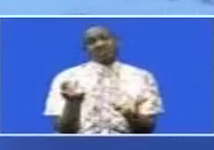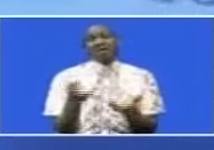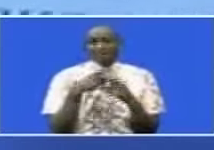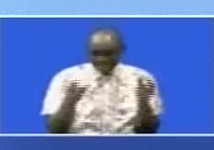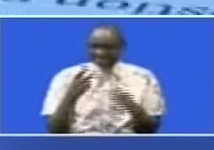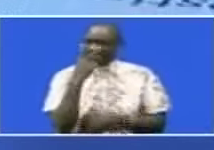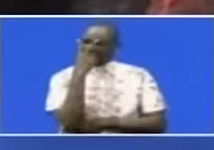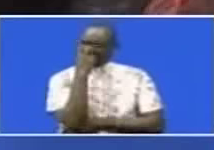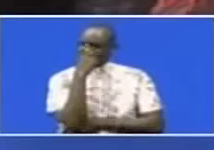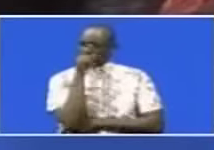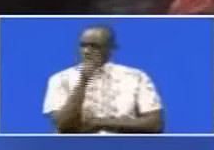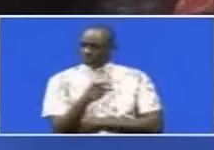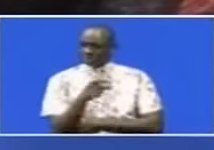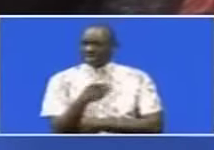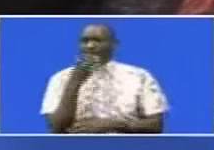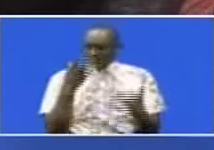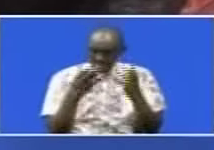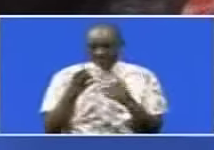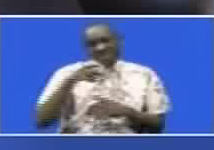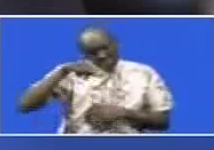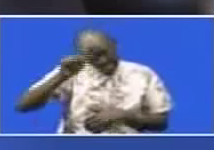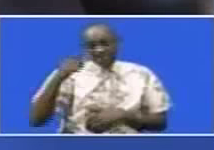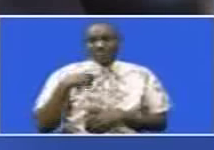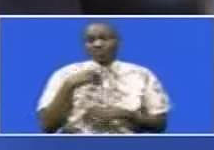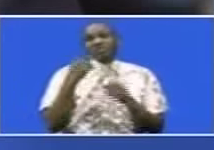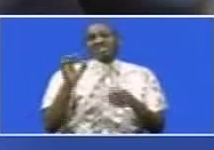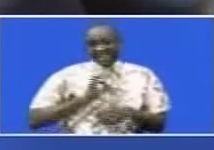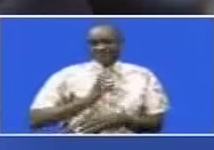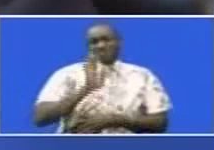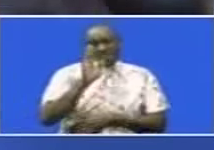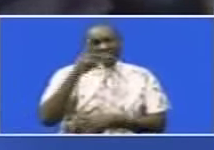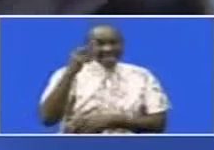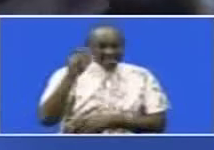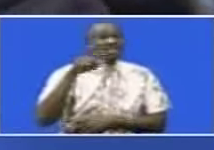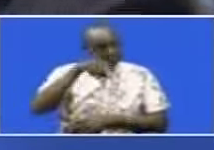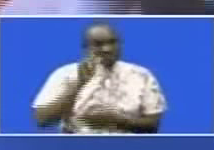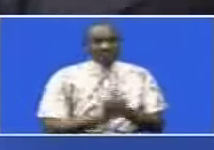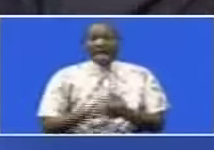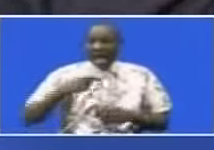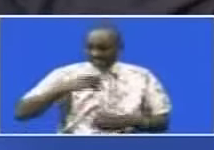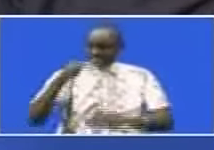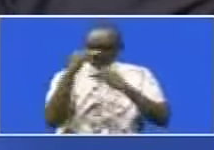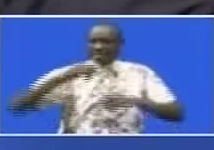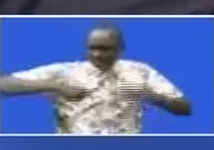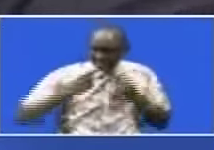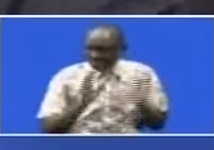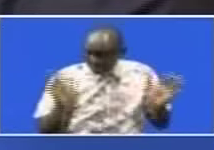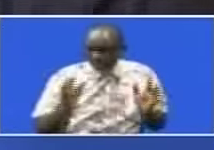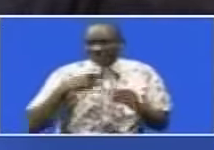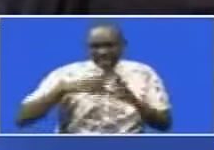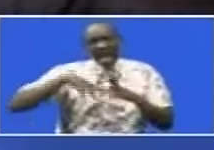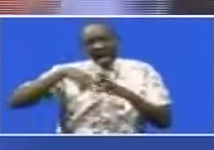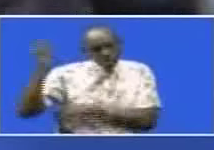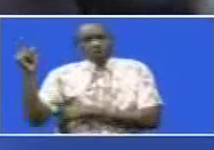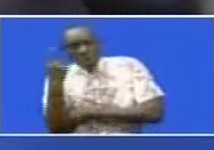growing suspicion that NEC staff could be behind the leakages. We are not limiting ourselves to external forces. We are